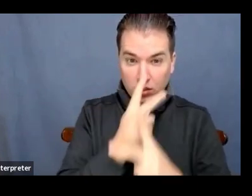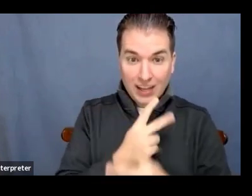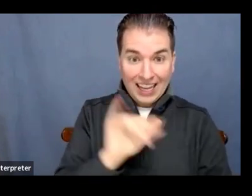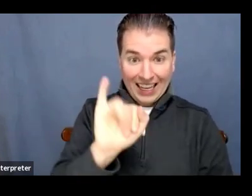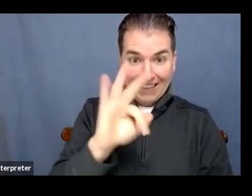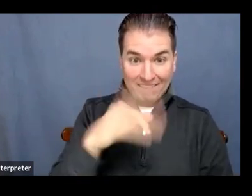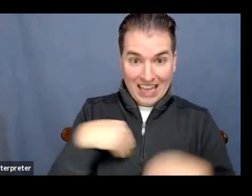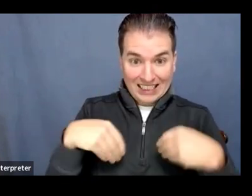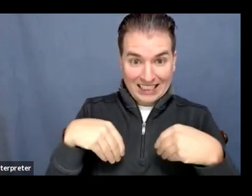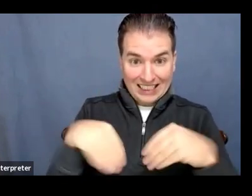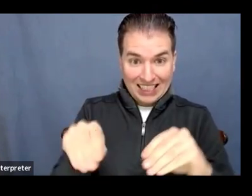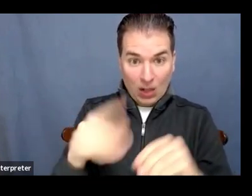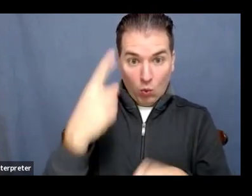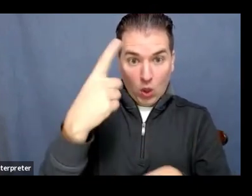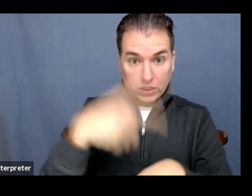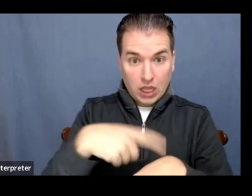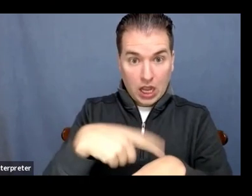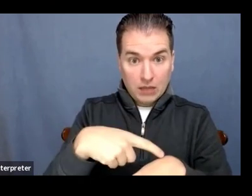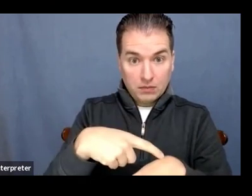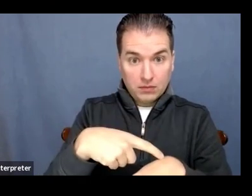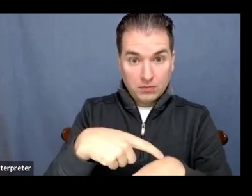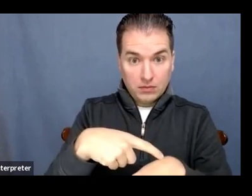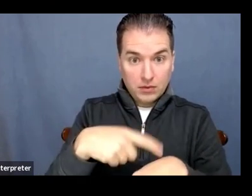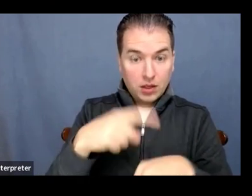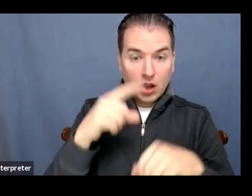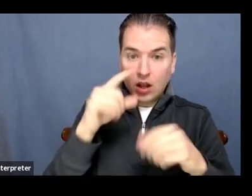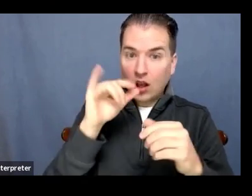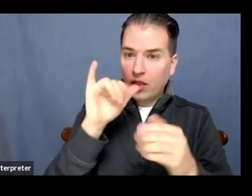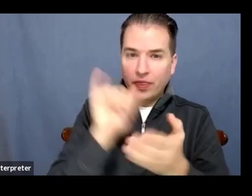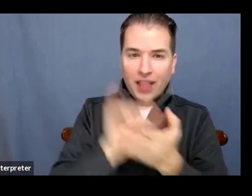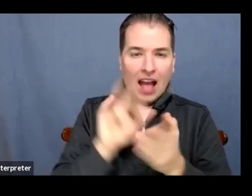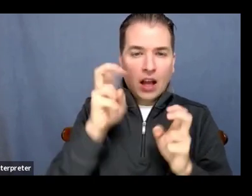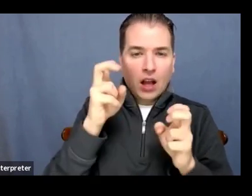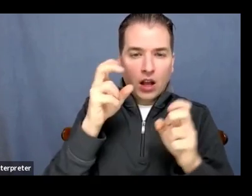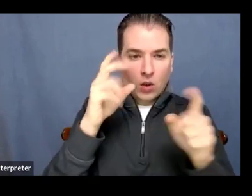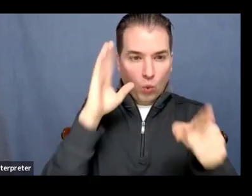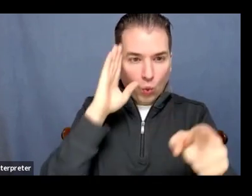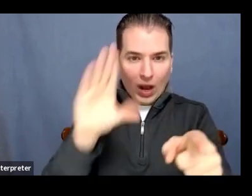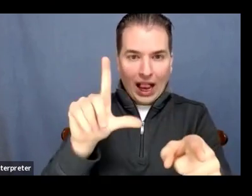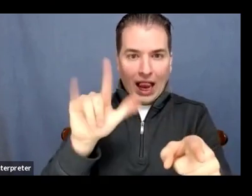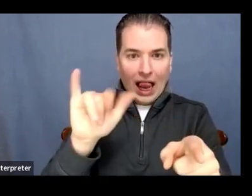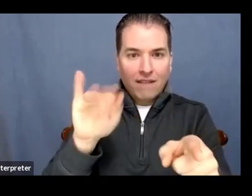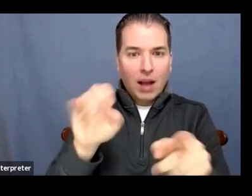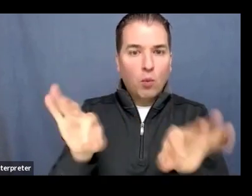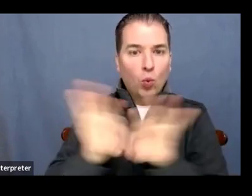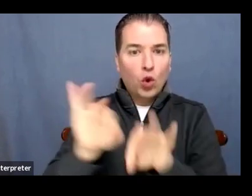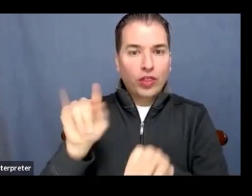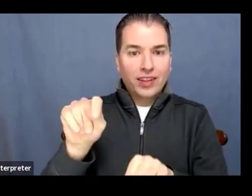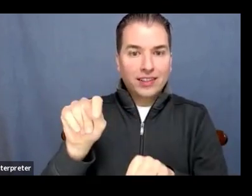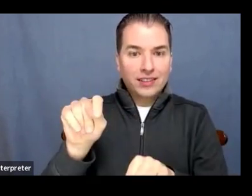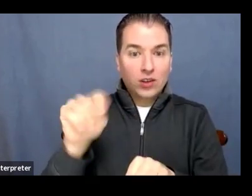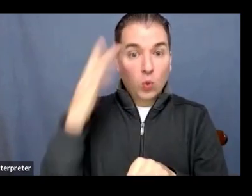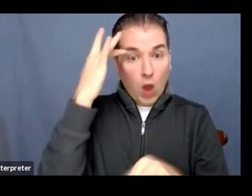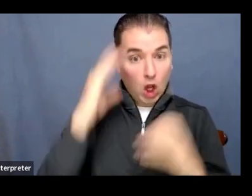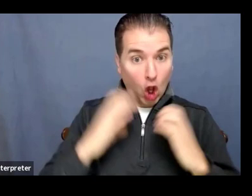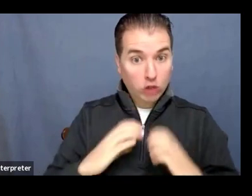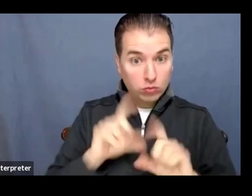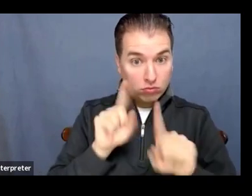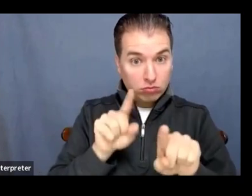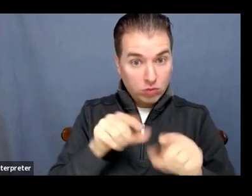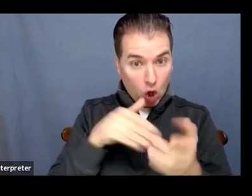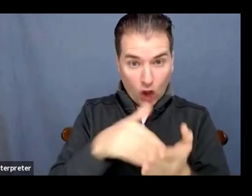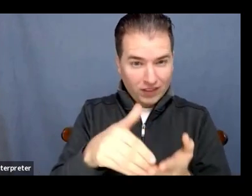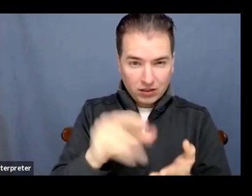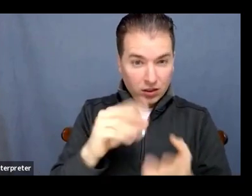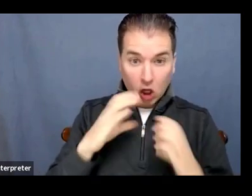single transaction, because customers aren't going to come in monthly and buy cars. They may come in every 2, 3, 5, or 10 years, right? On